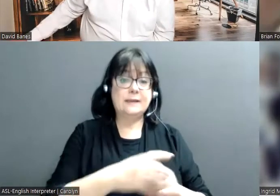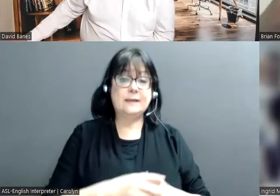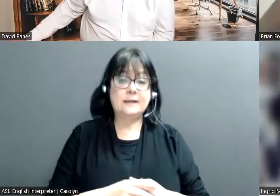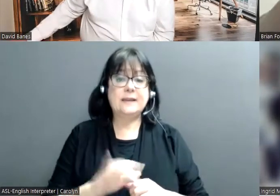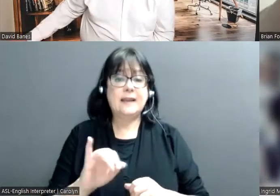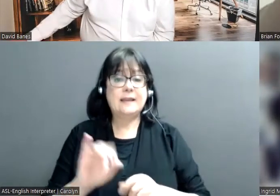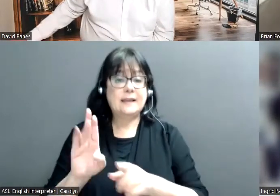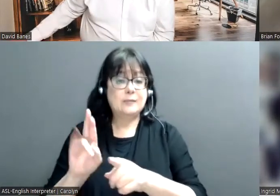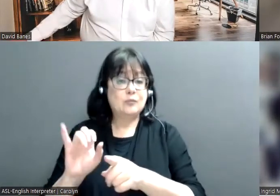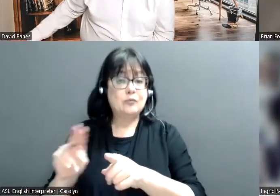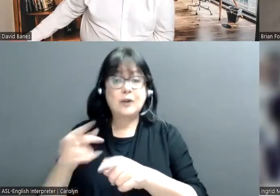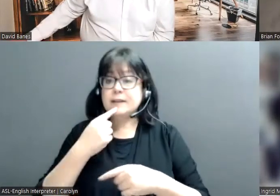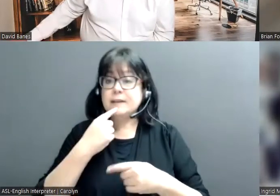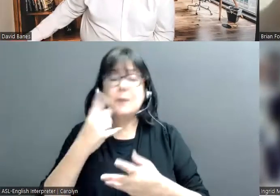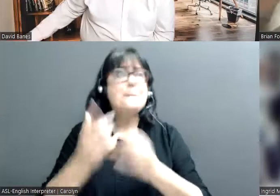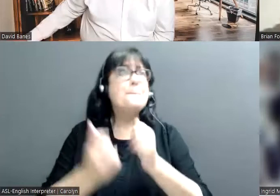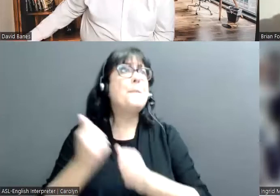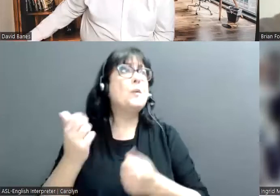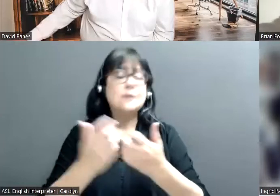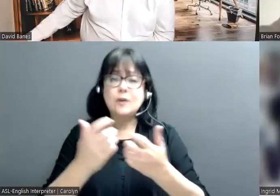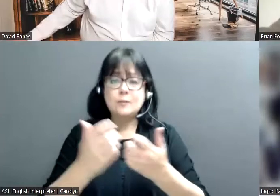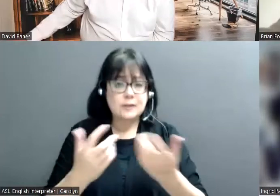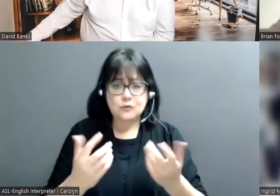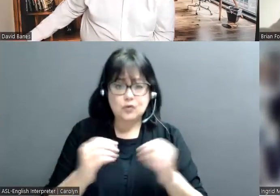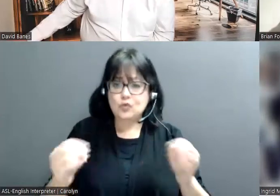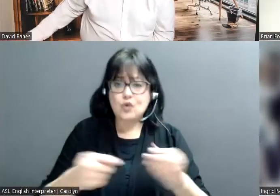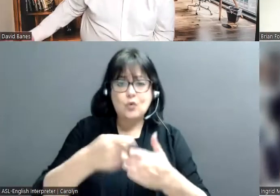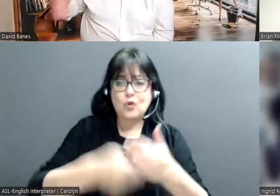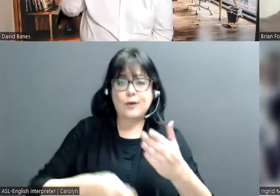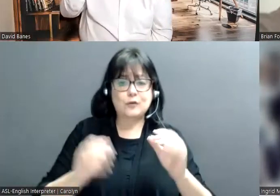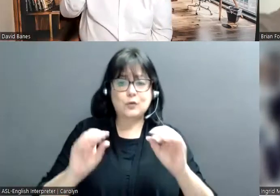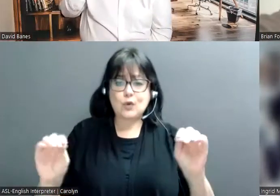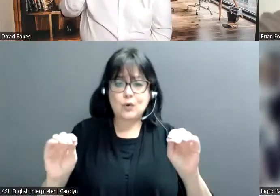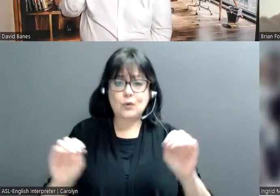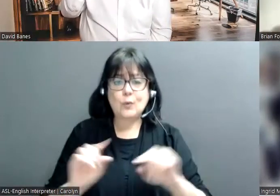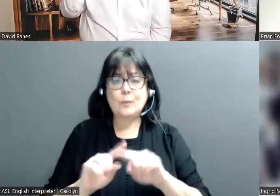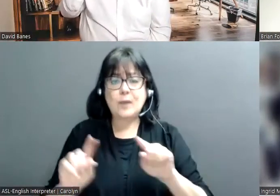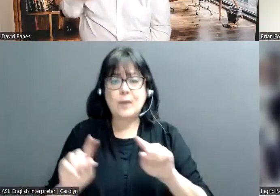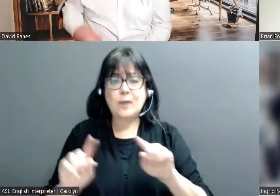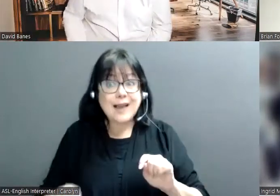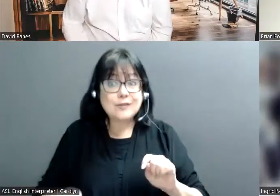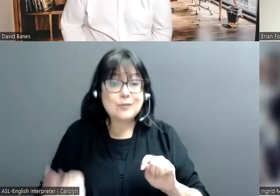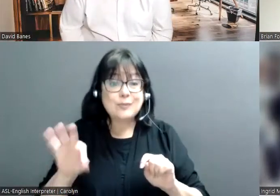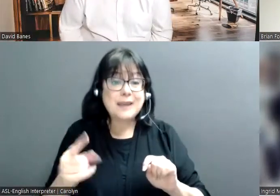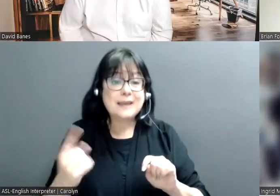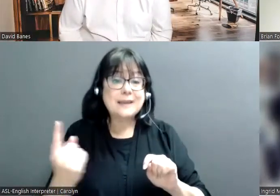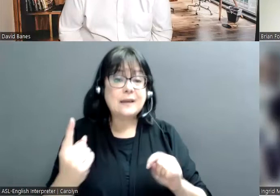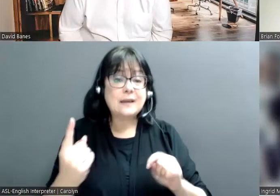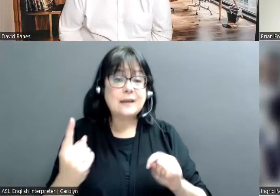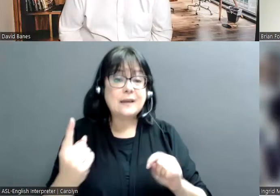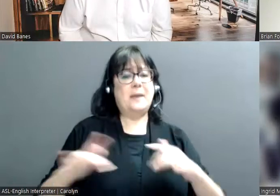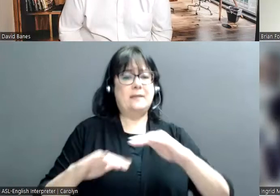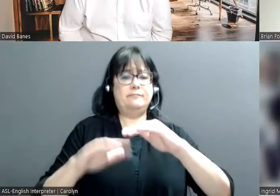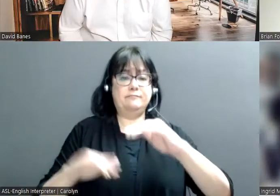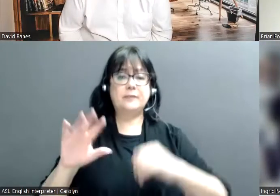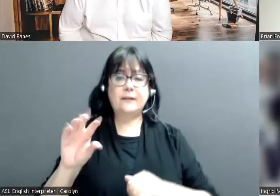anything at all. And on average, when there is a cost, is in the range of $500. And we all at this table have all that